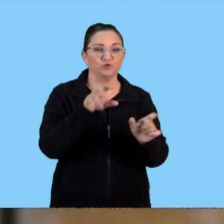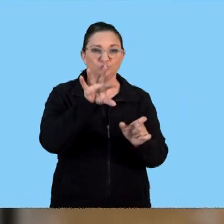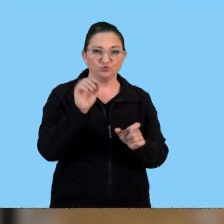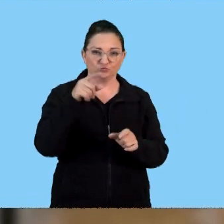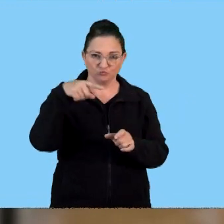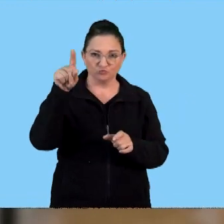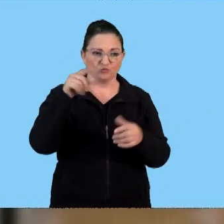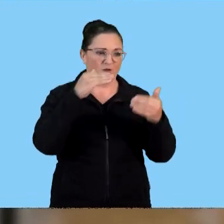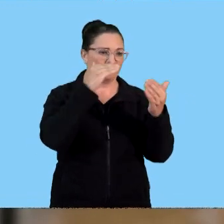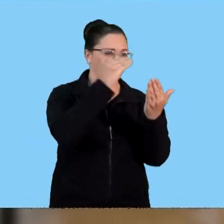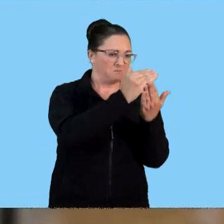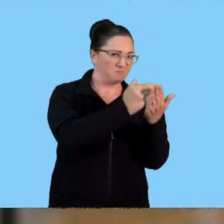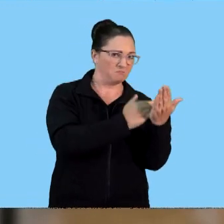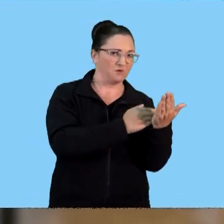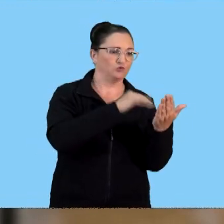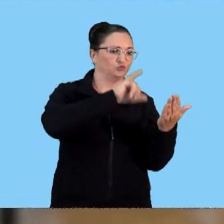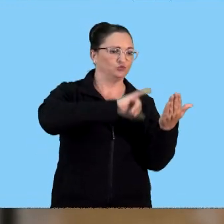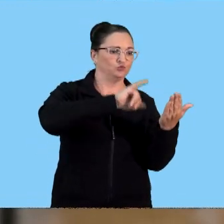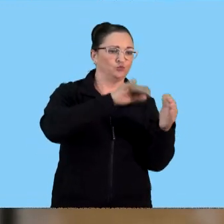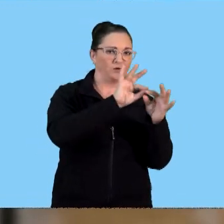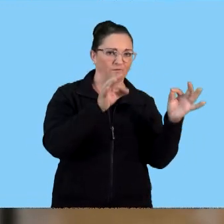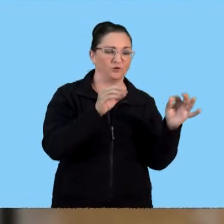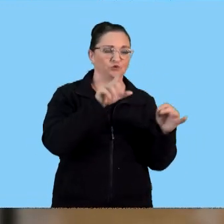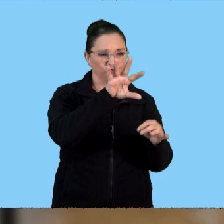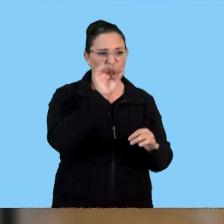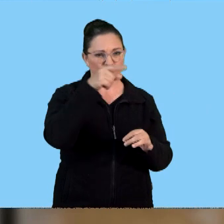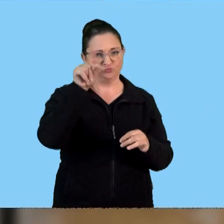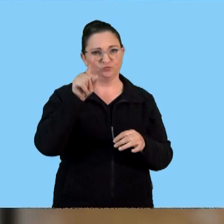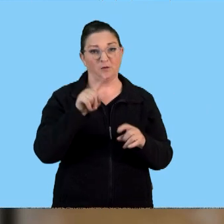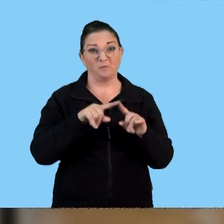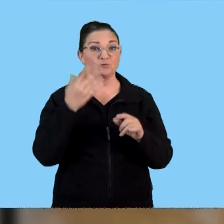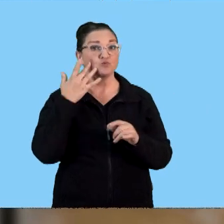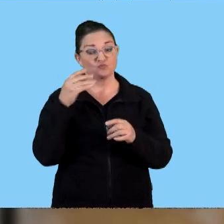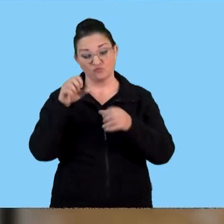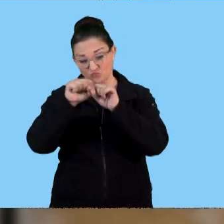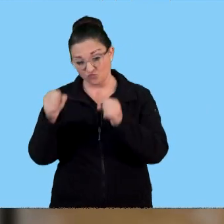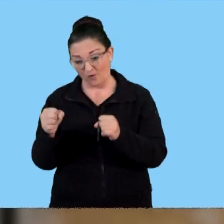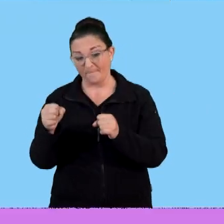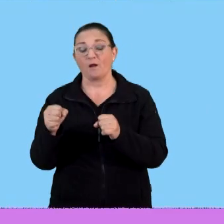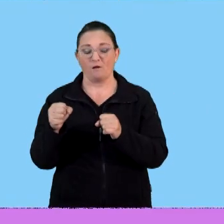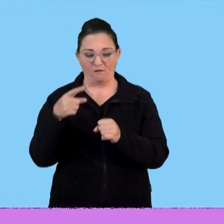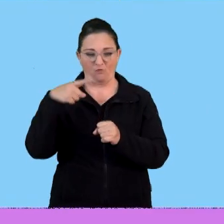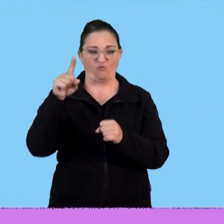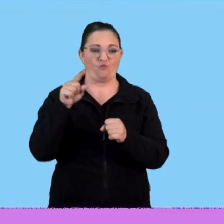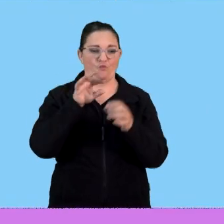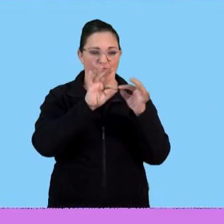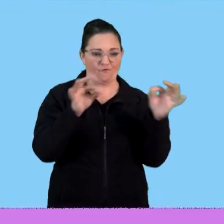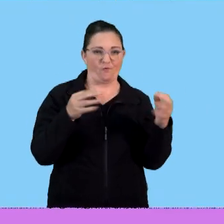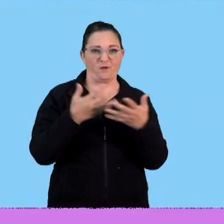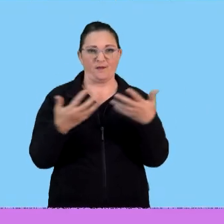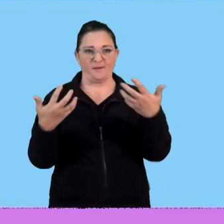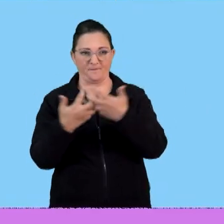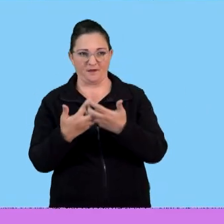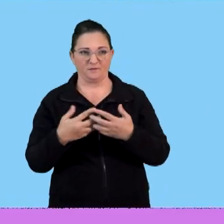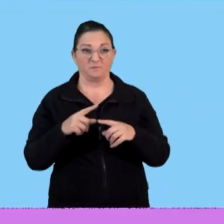formula. Hence, this is so important. Depending on the shape, make sure you work with the correct formula. Then,